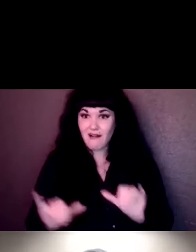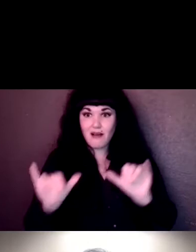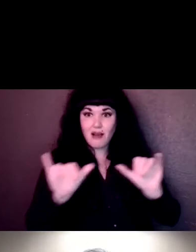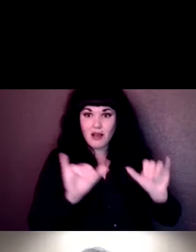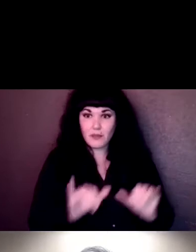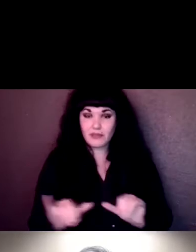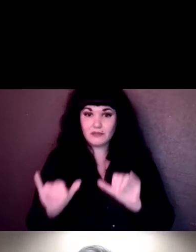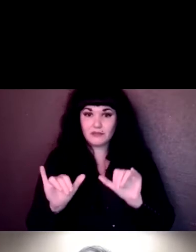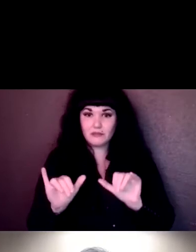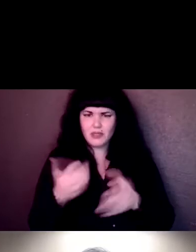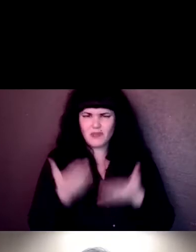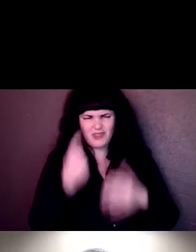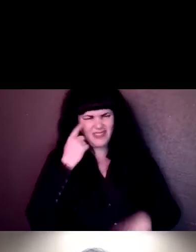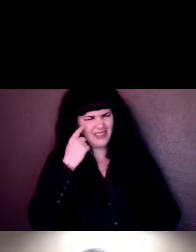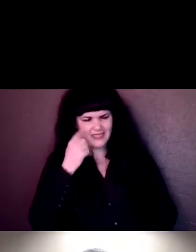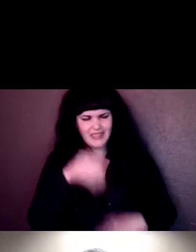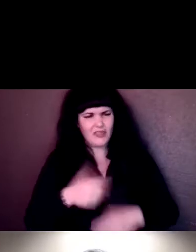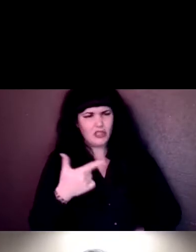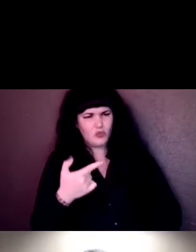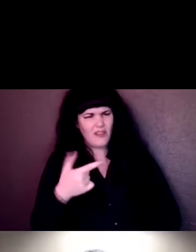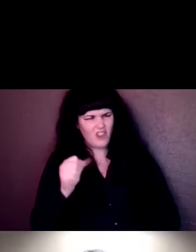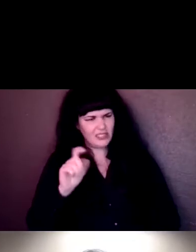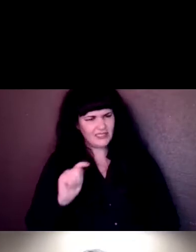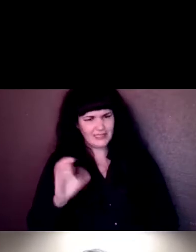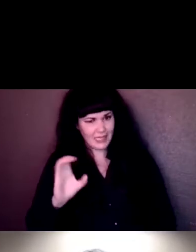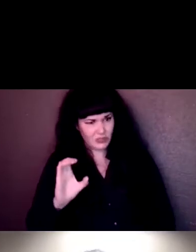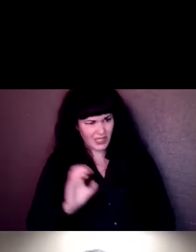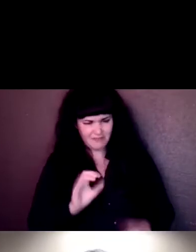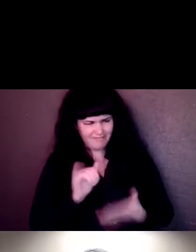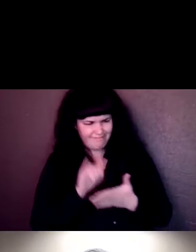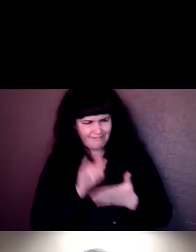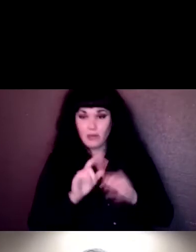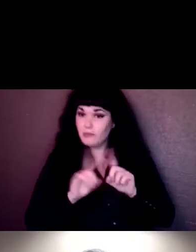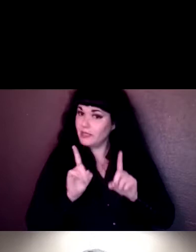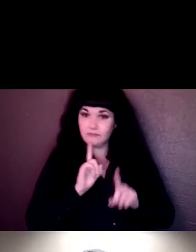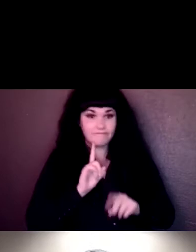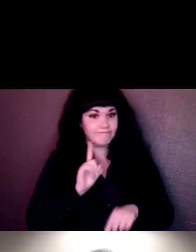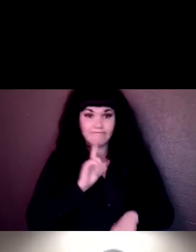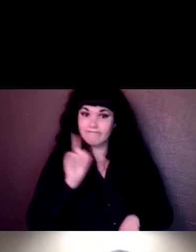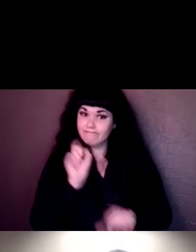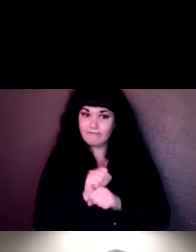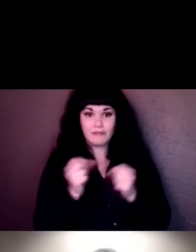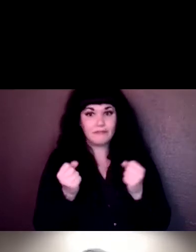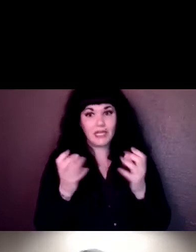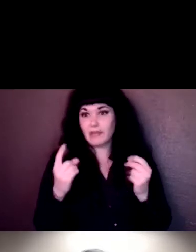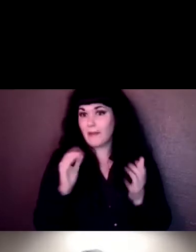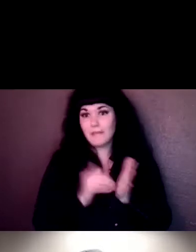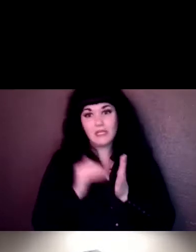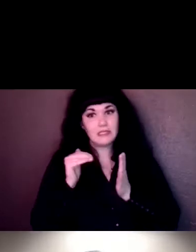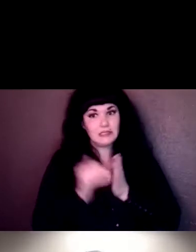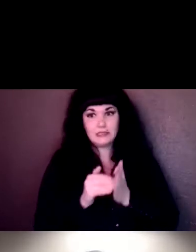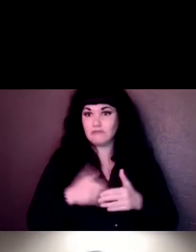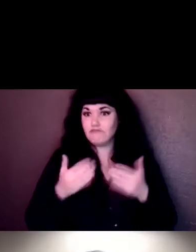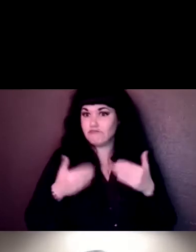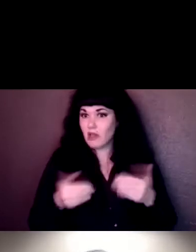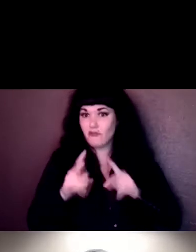not possible in the 21st century, but indeed, there are many, many millions of people who live day to day with